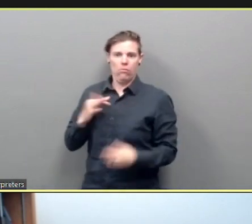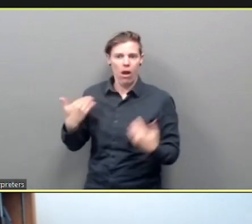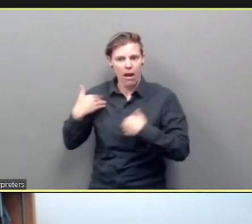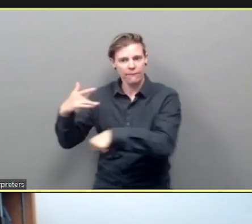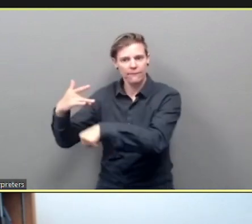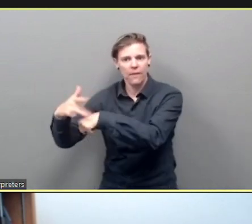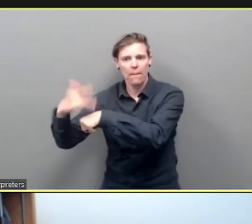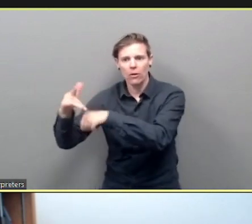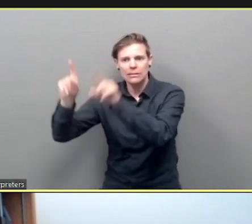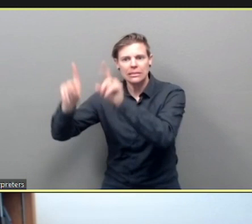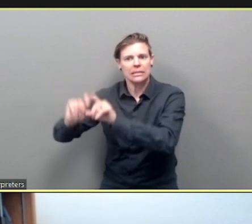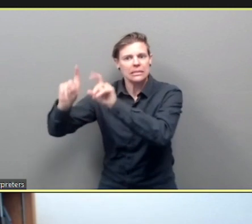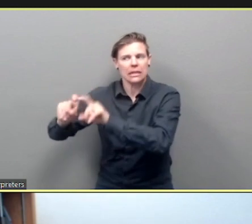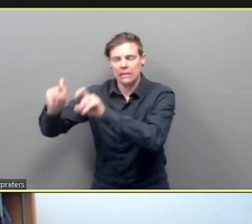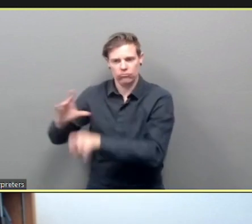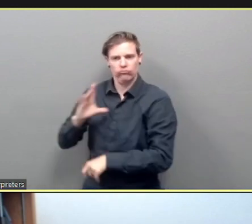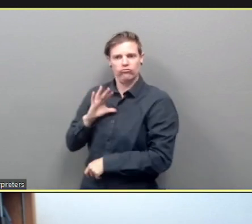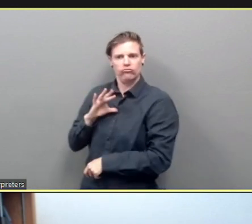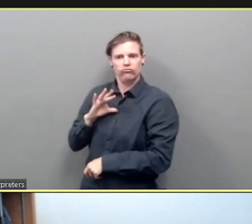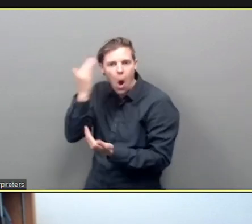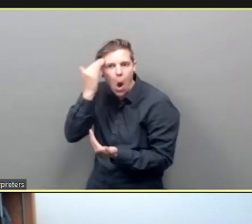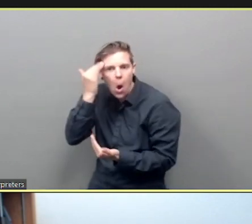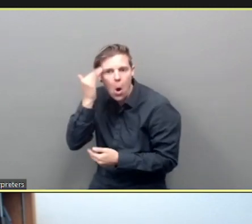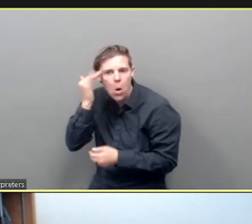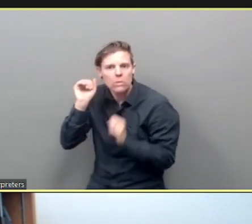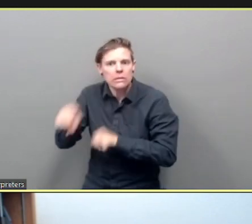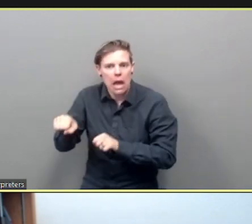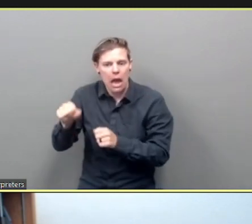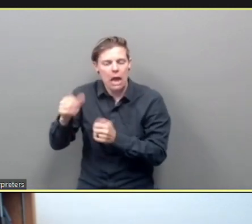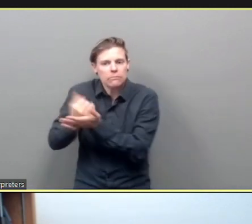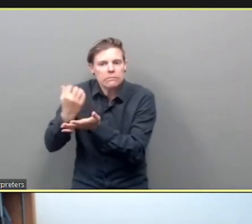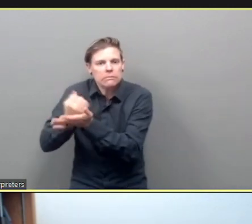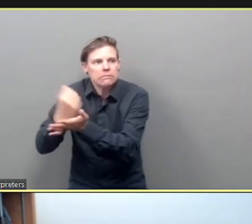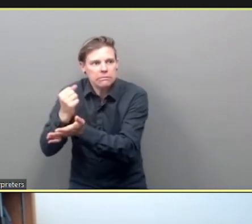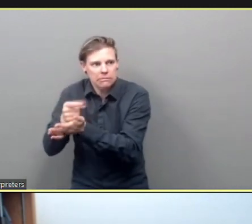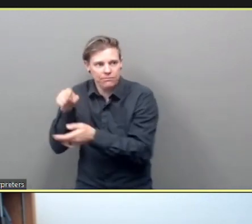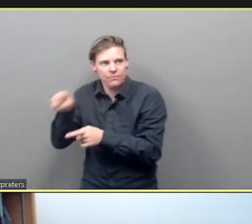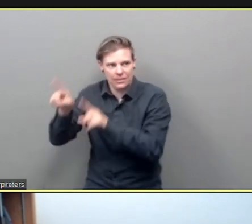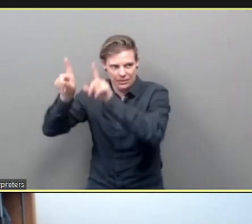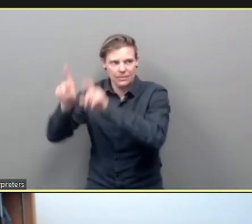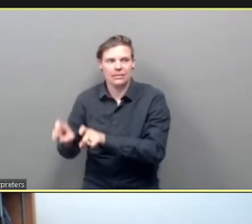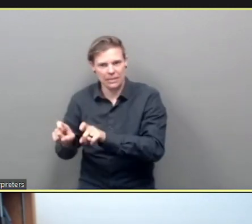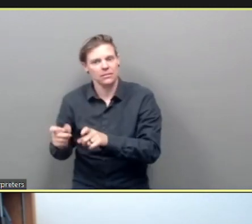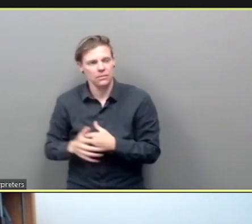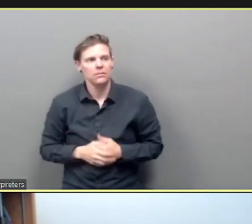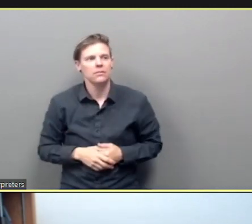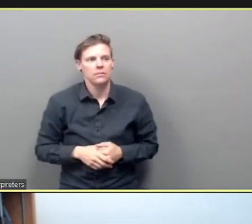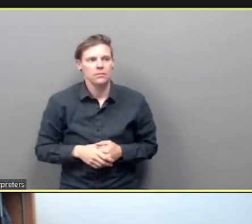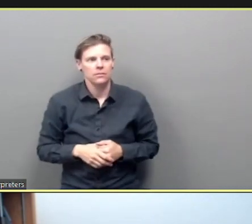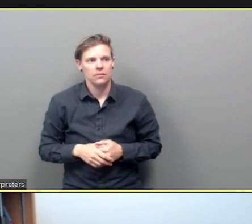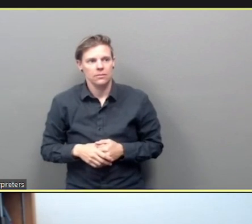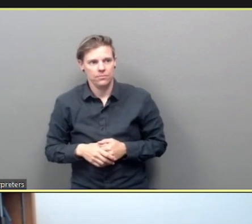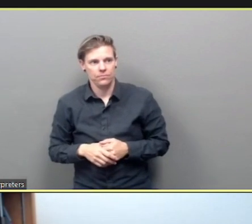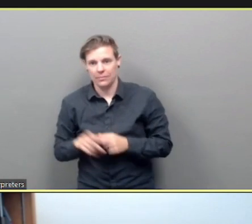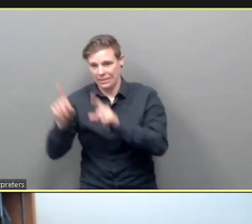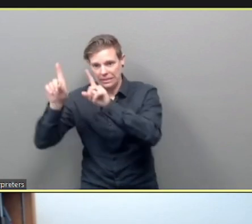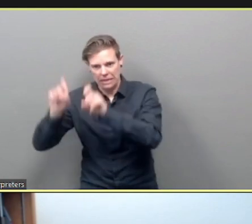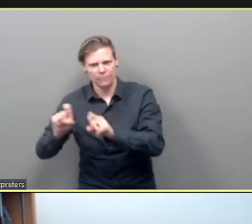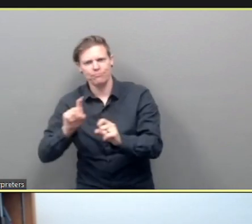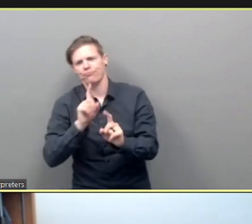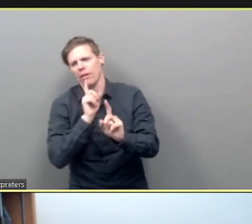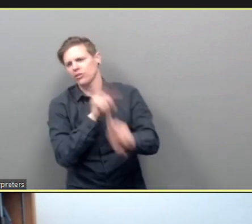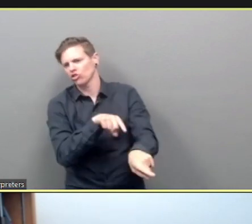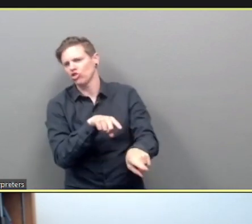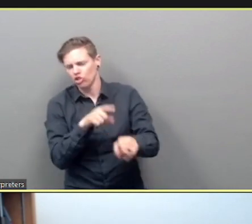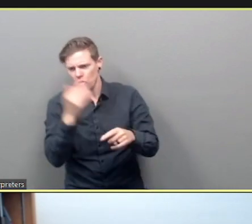can masquerade as many different things. And so without a test, it's very difficult to know if indeed you have